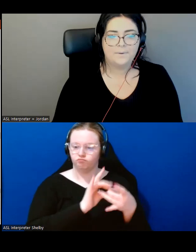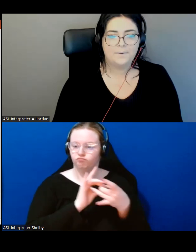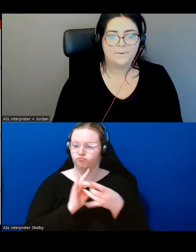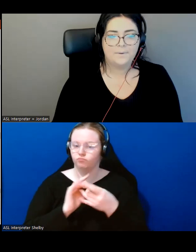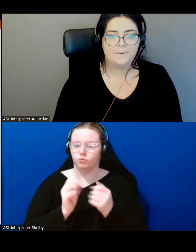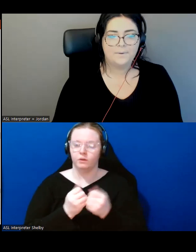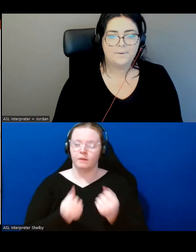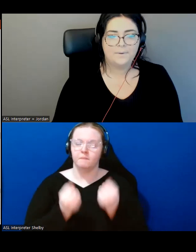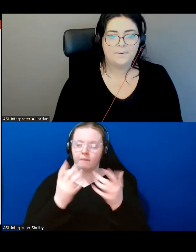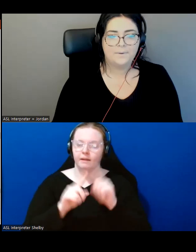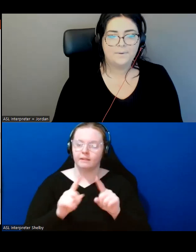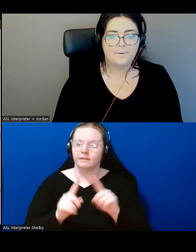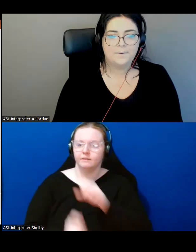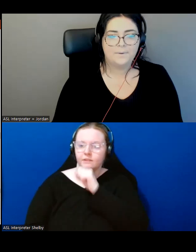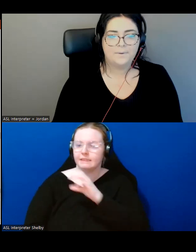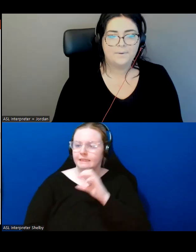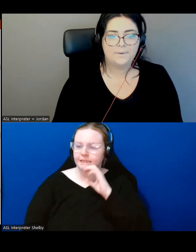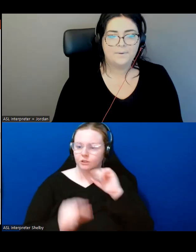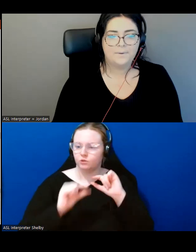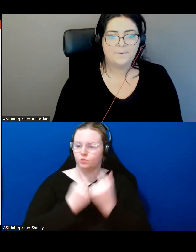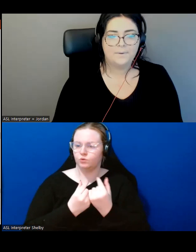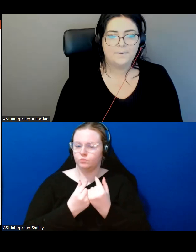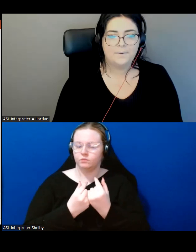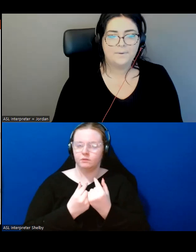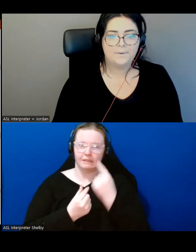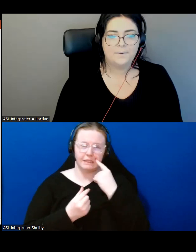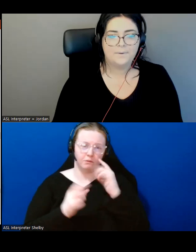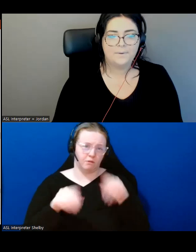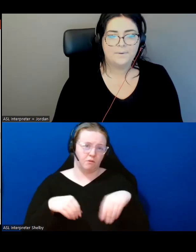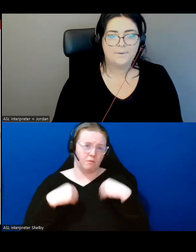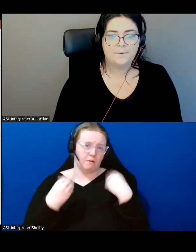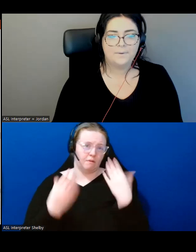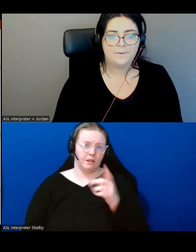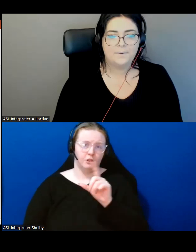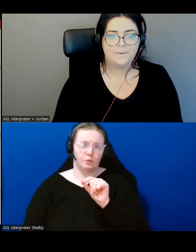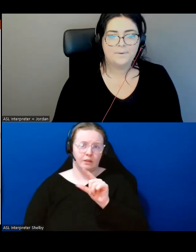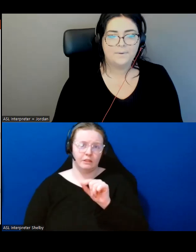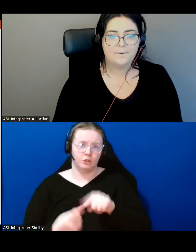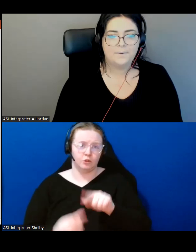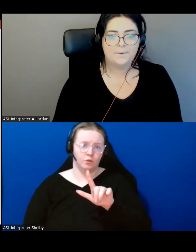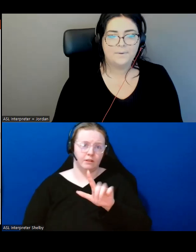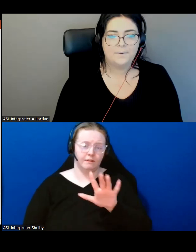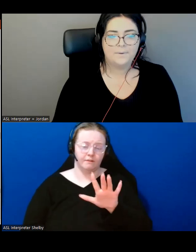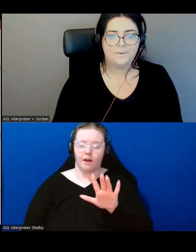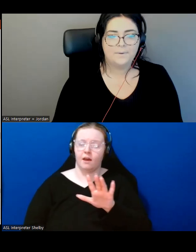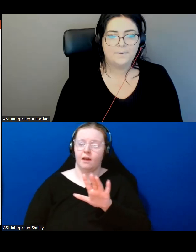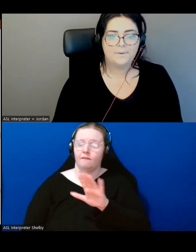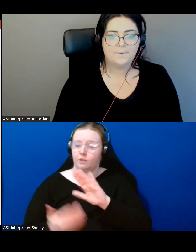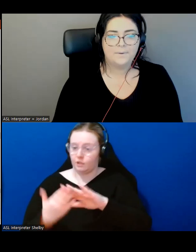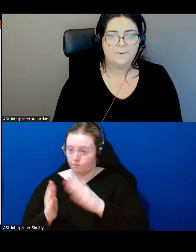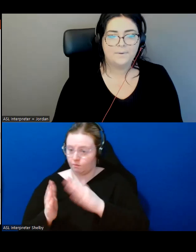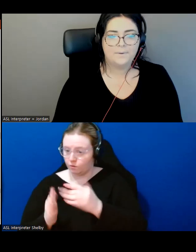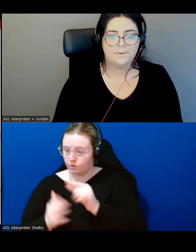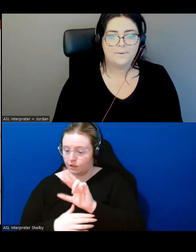the last year, we have provided around 20 to 25 community grants and 20 to 25 school grants each year. Now, not